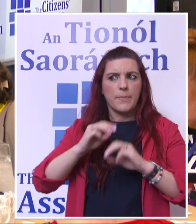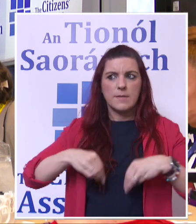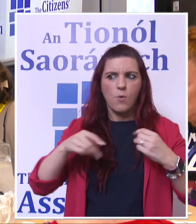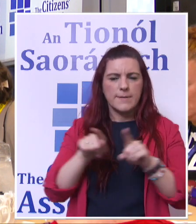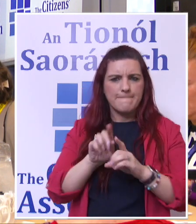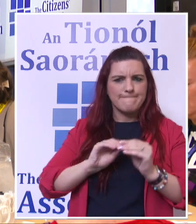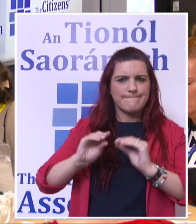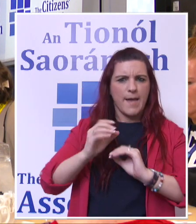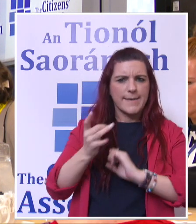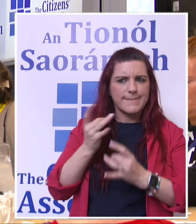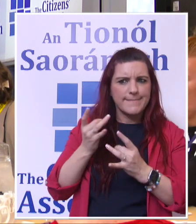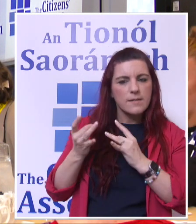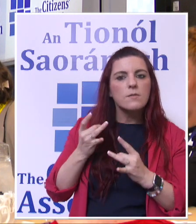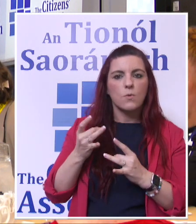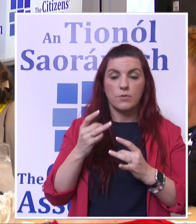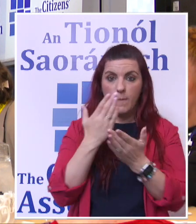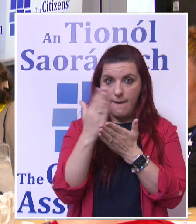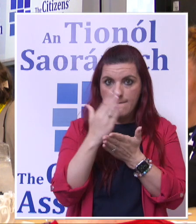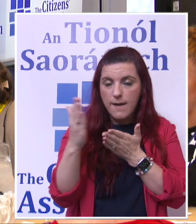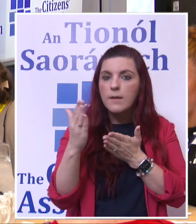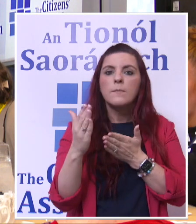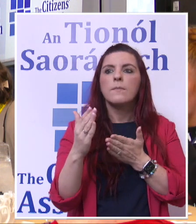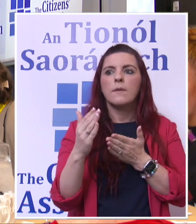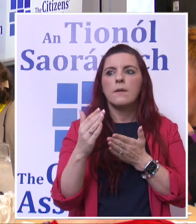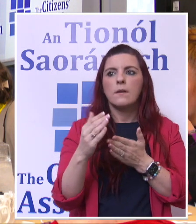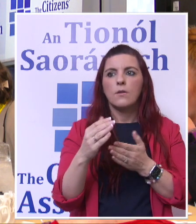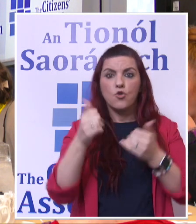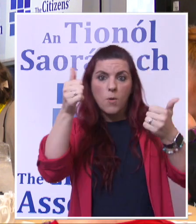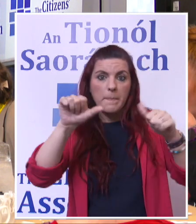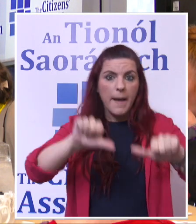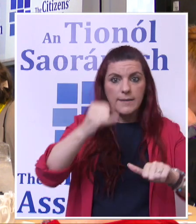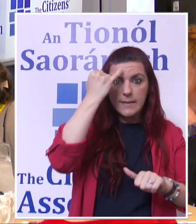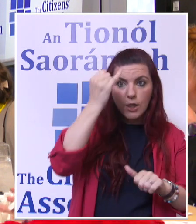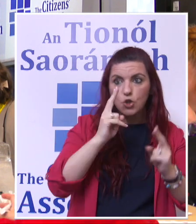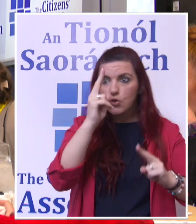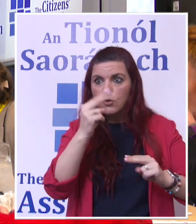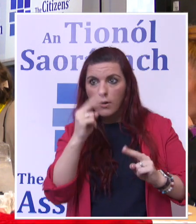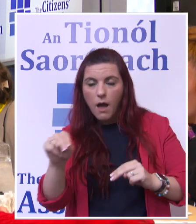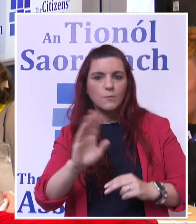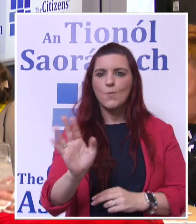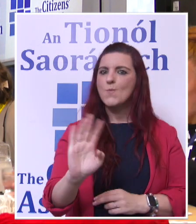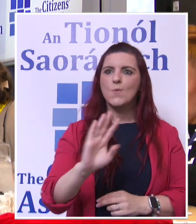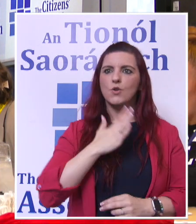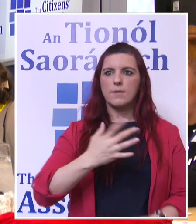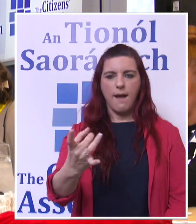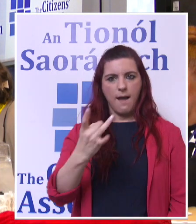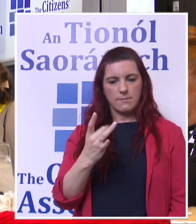that. So to reiterate, we're not being asked, is it a good or bad idea, or should we have one? We've just been asked what